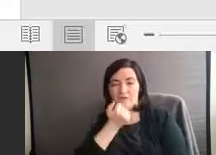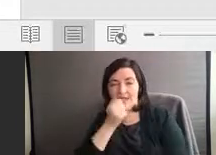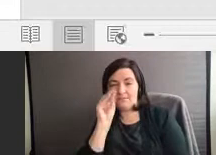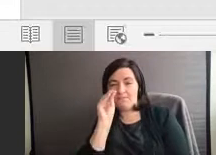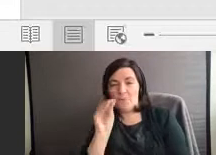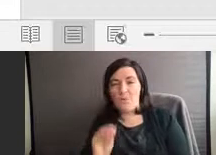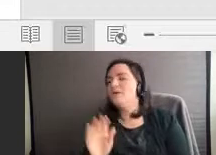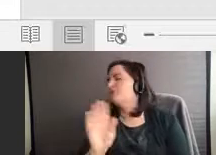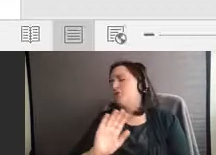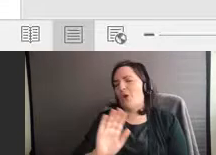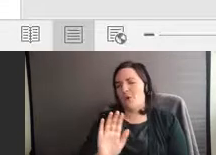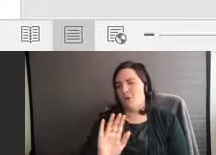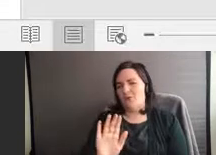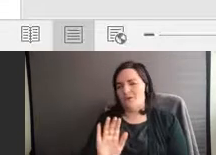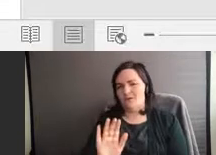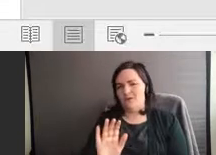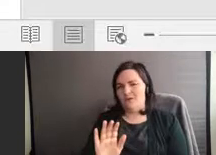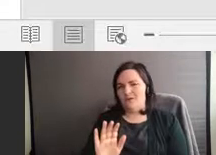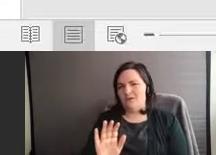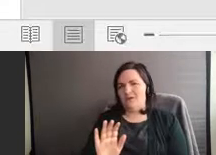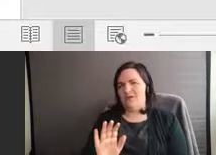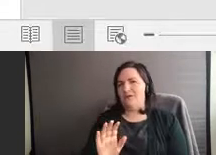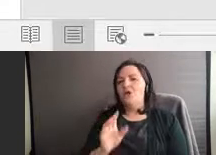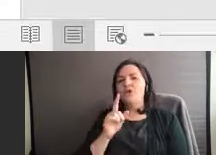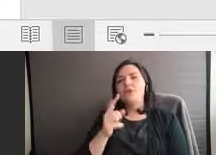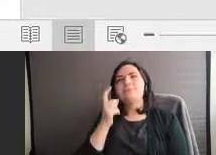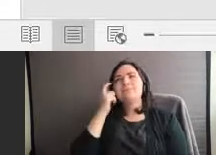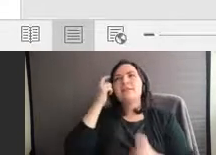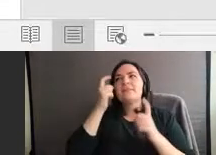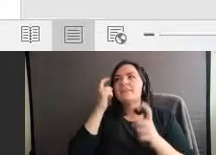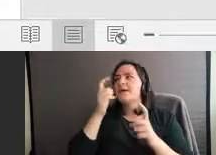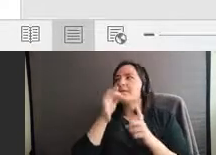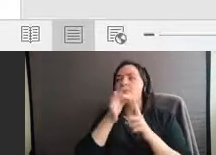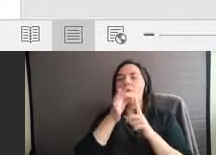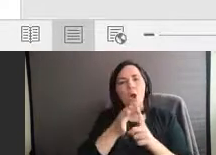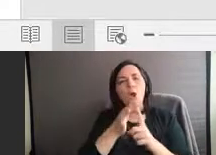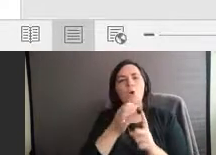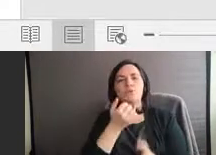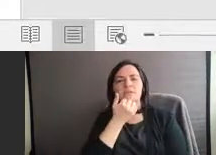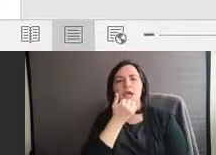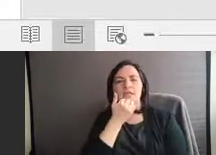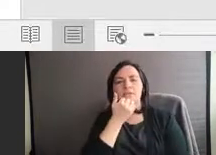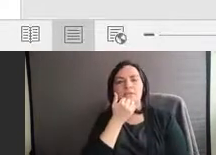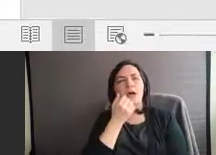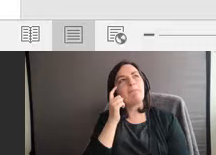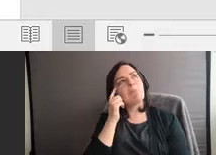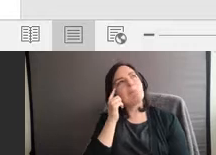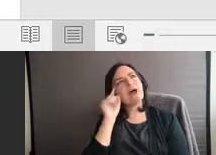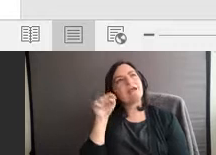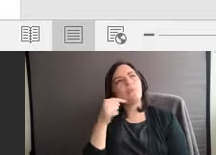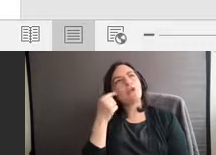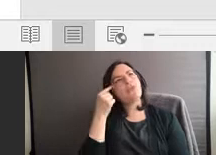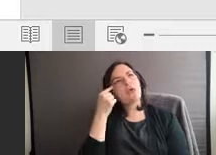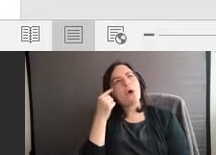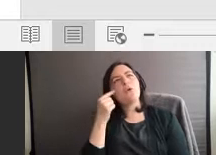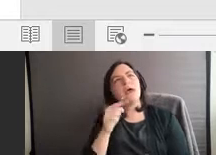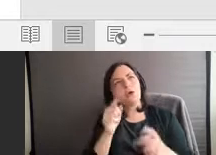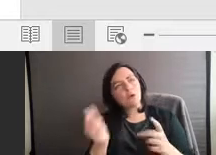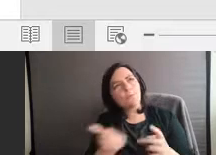thought about the process. So we are asking you to propose dates of completion for the